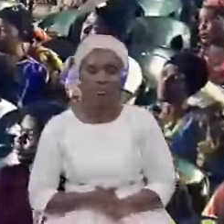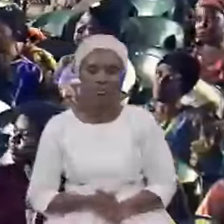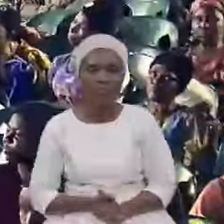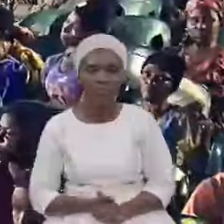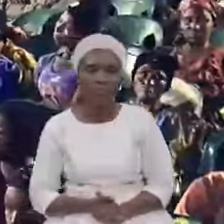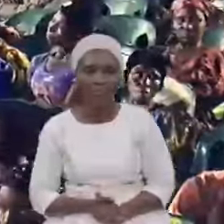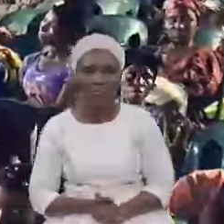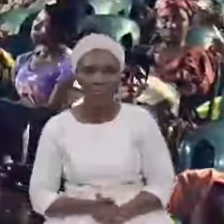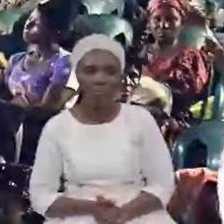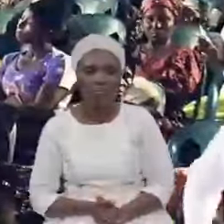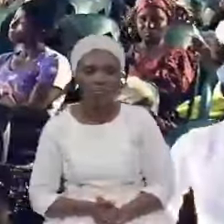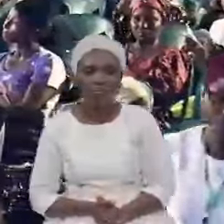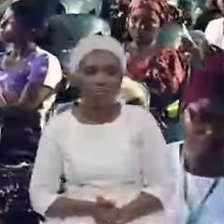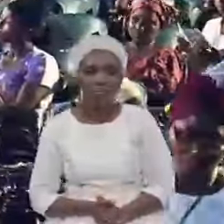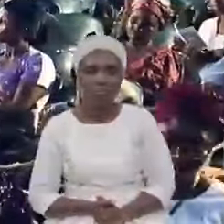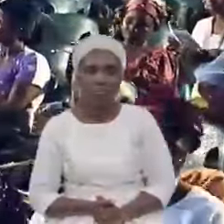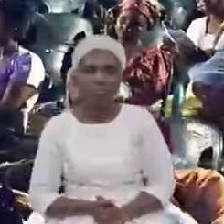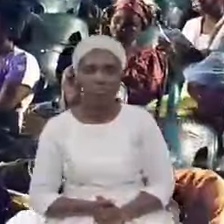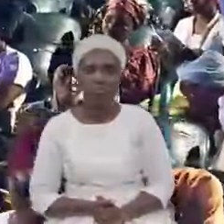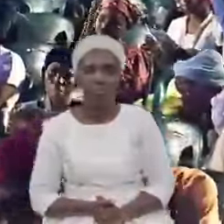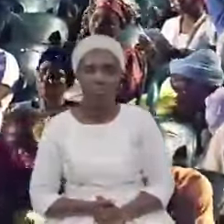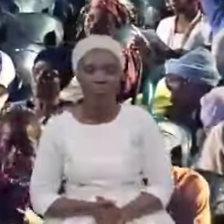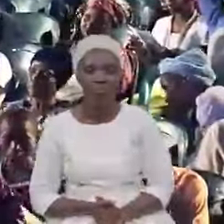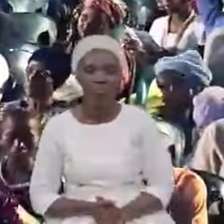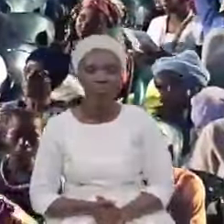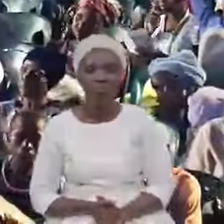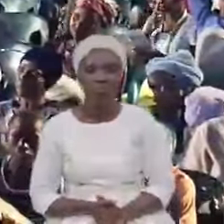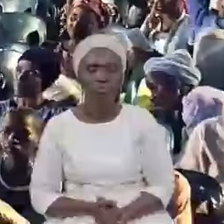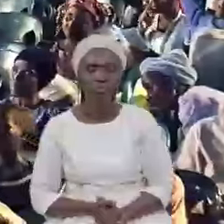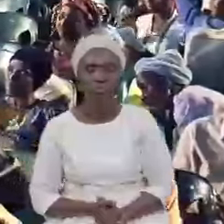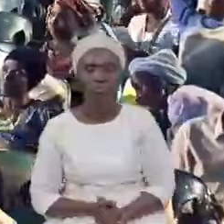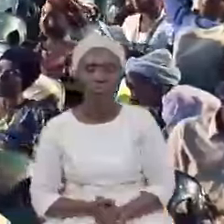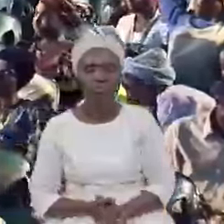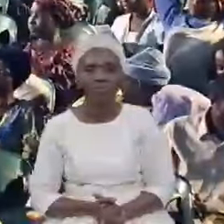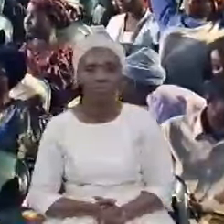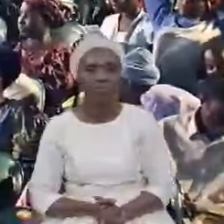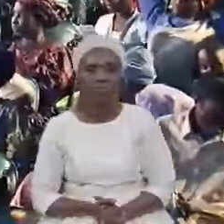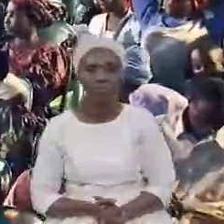extreme left-hand side, if we cannot see, please also move towards the front.